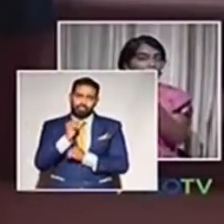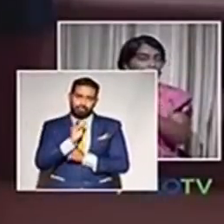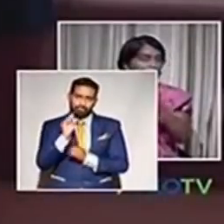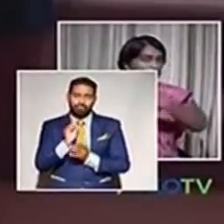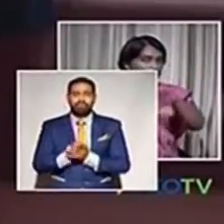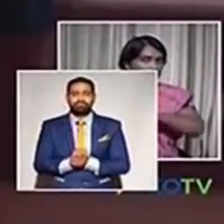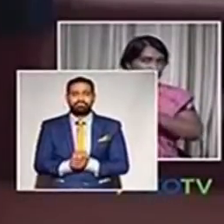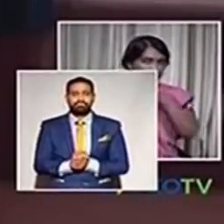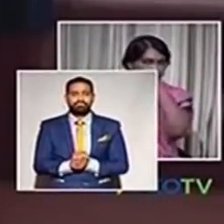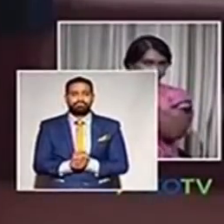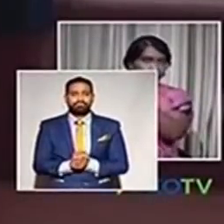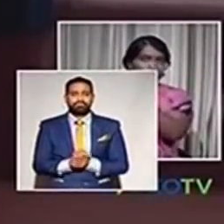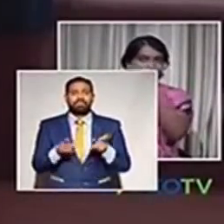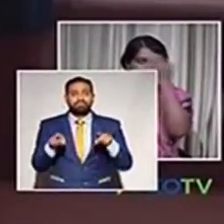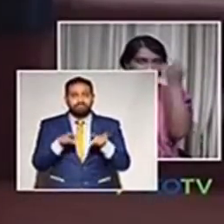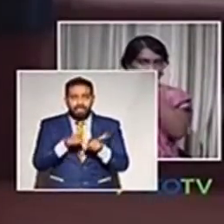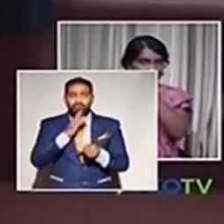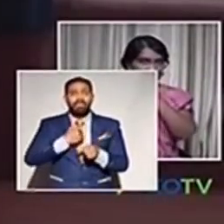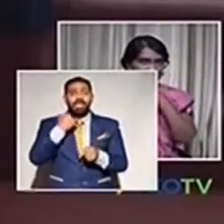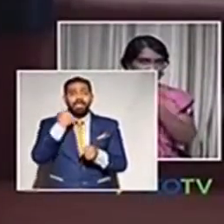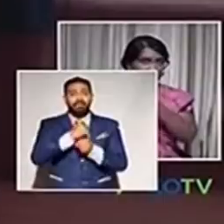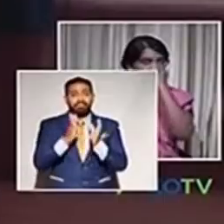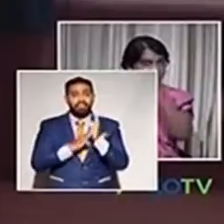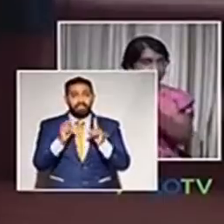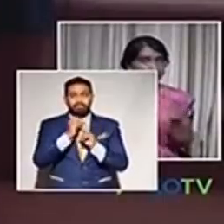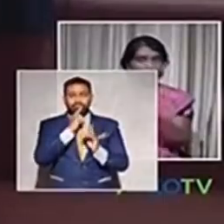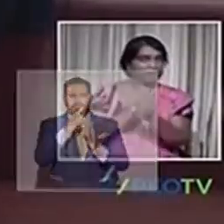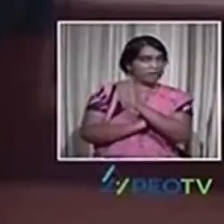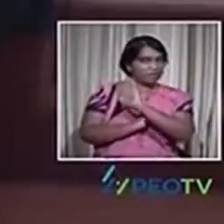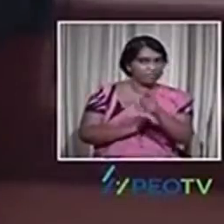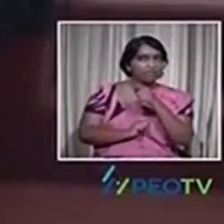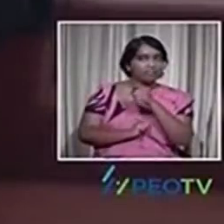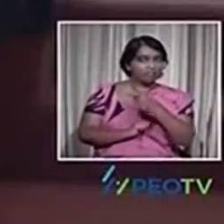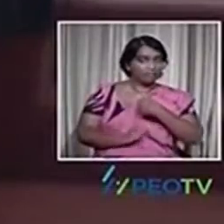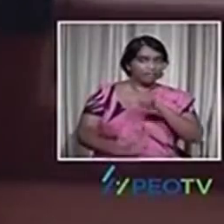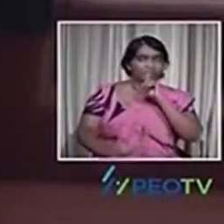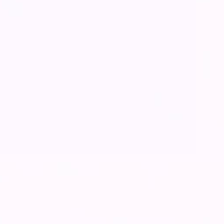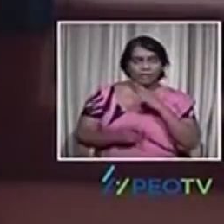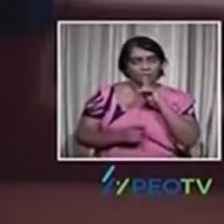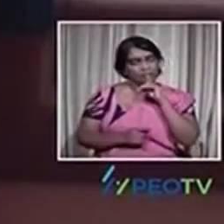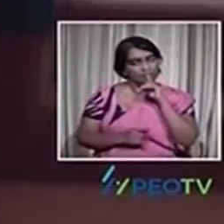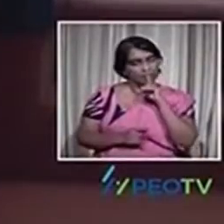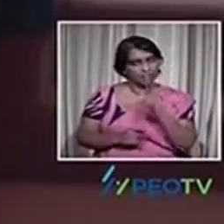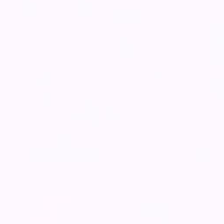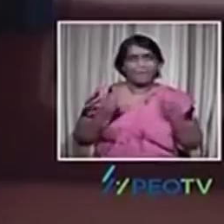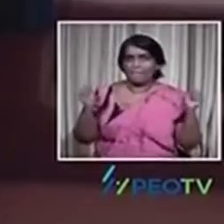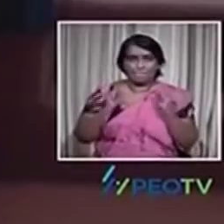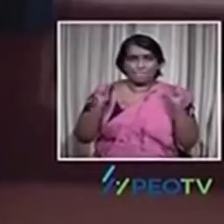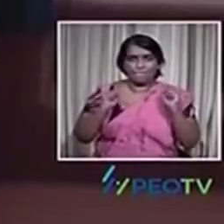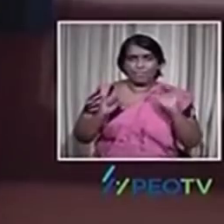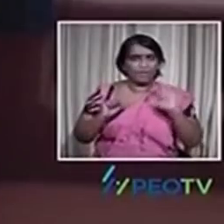Whip Johnson Fernando has said that President Gotabaya Rajapaksa would not resign from his position.